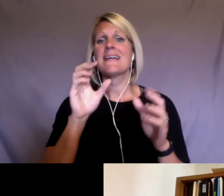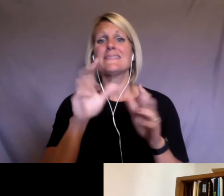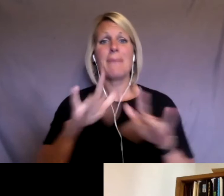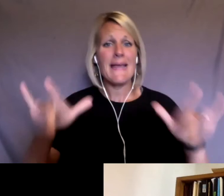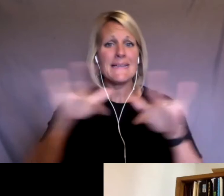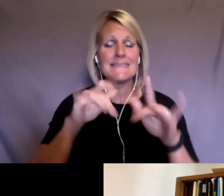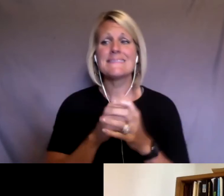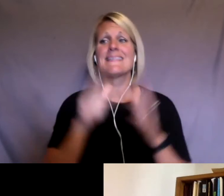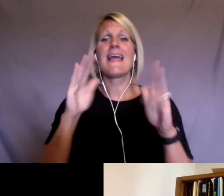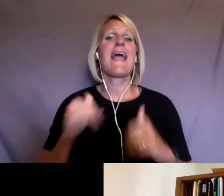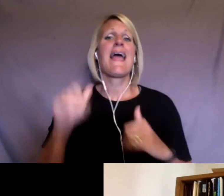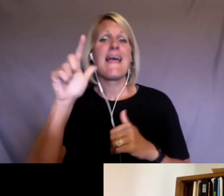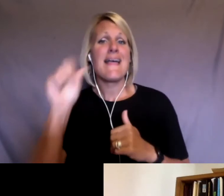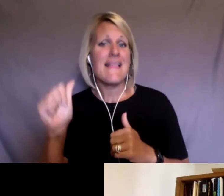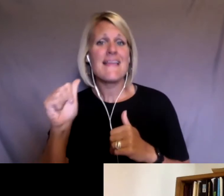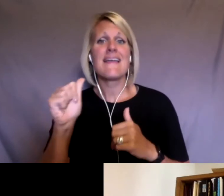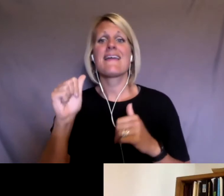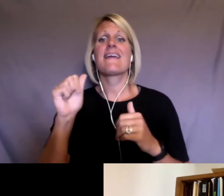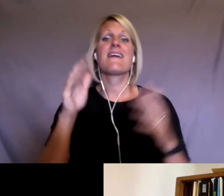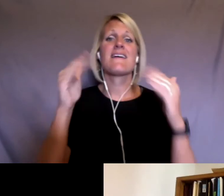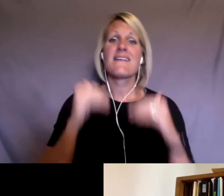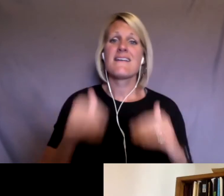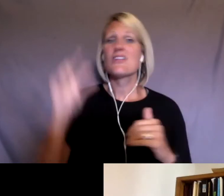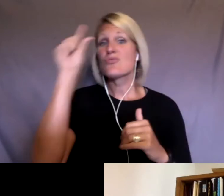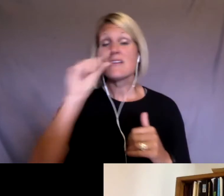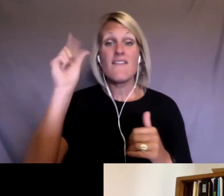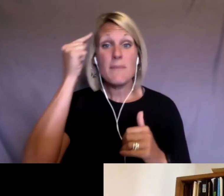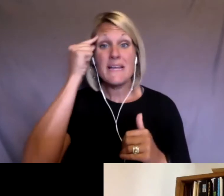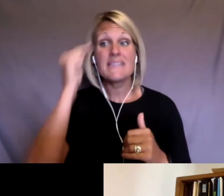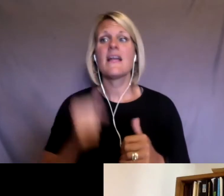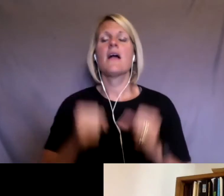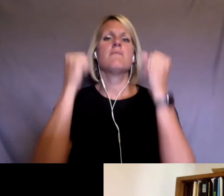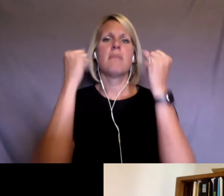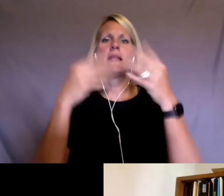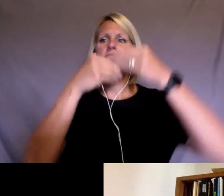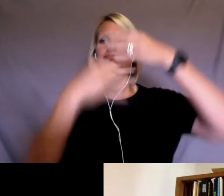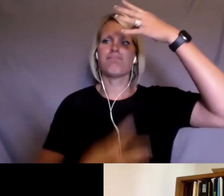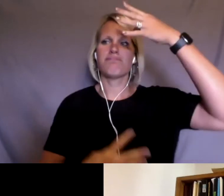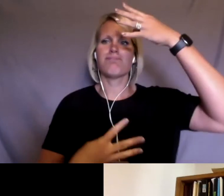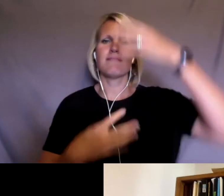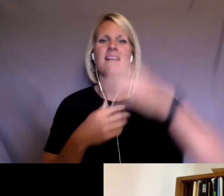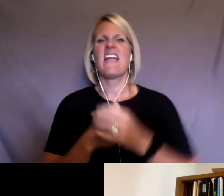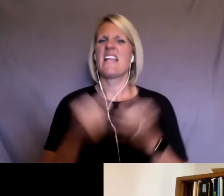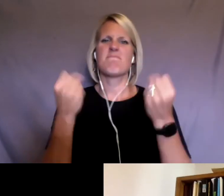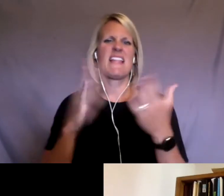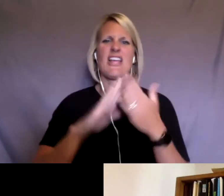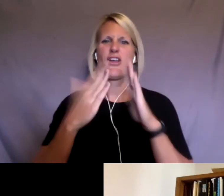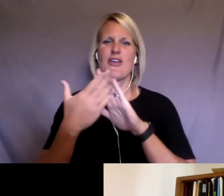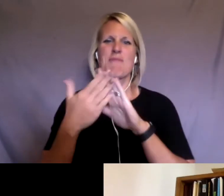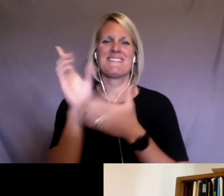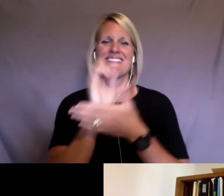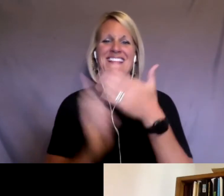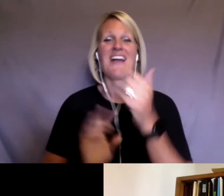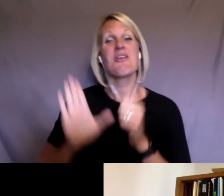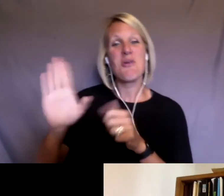Metro, Robert Wood Johnson Foundation, the Greek government, and many municipal governments on issues of transportation and urban design. Her work is